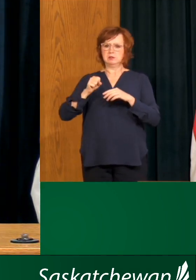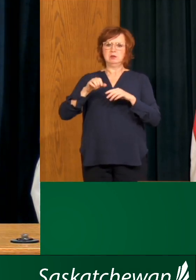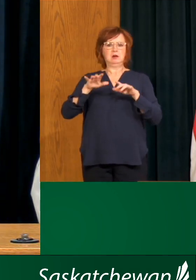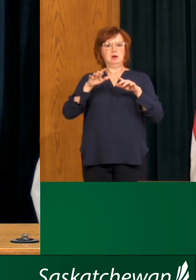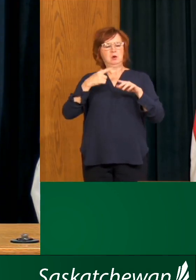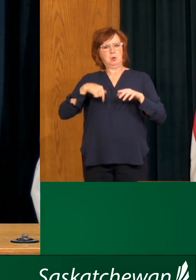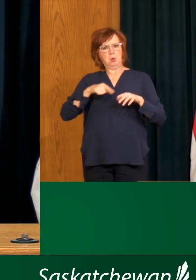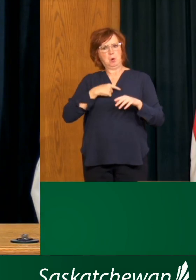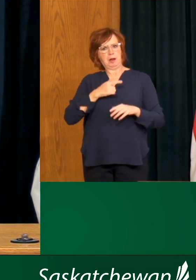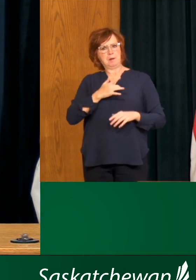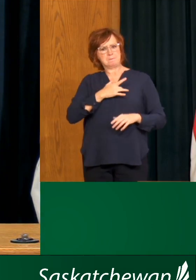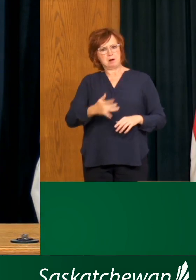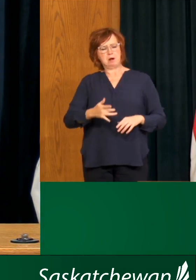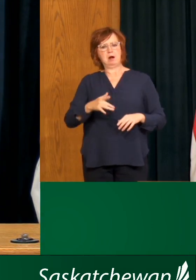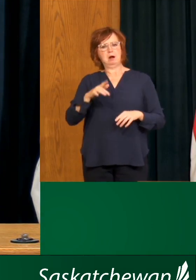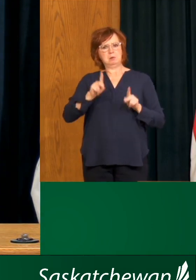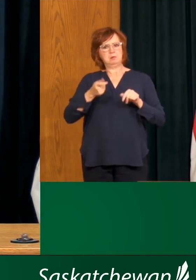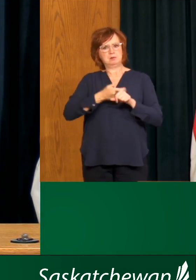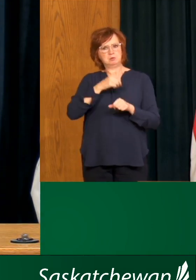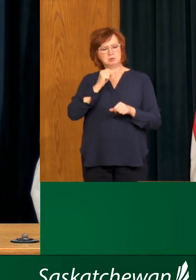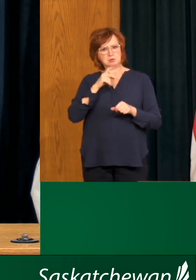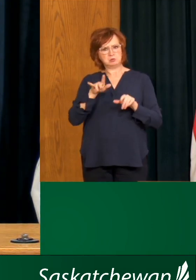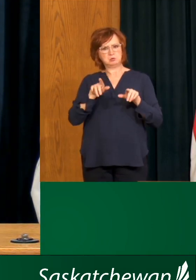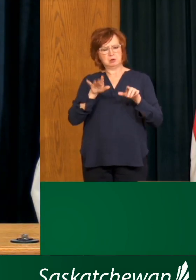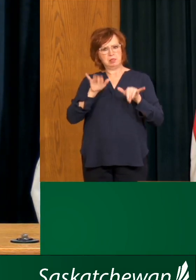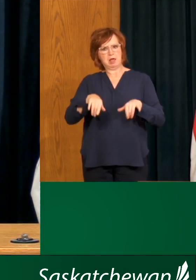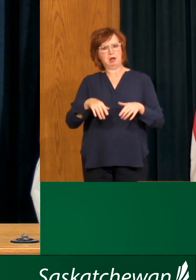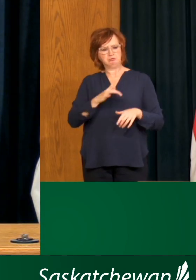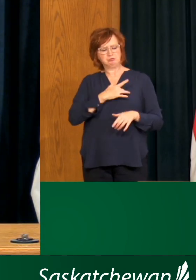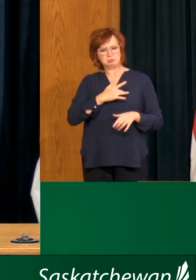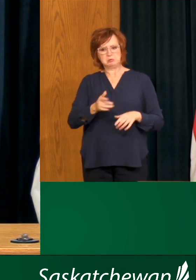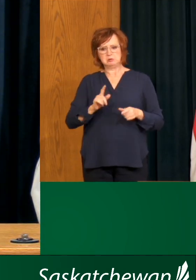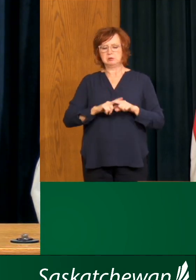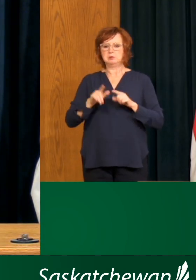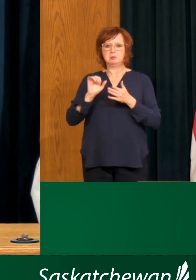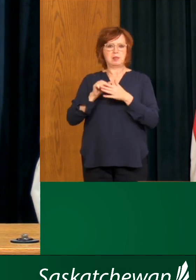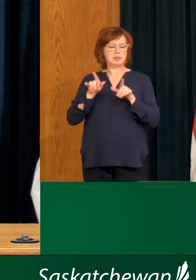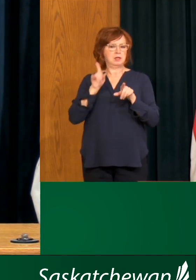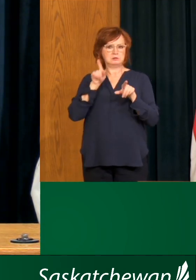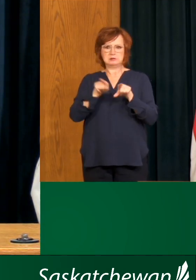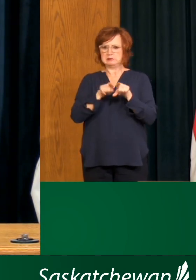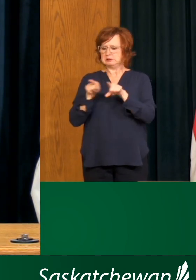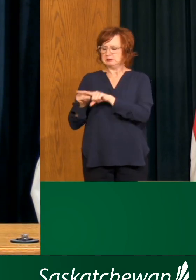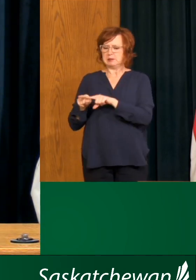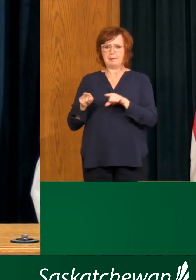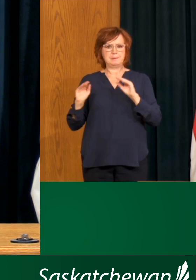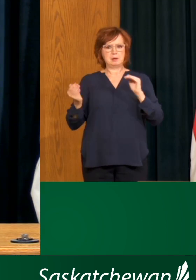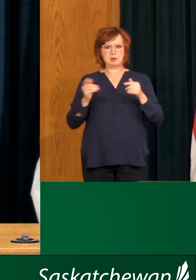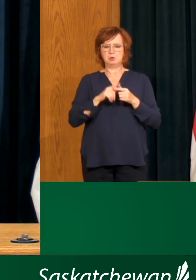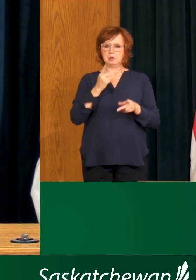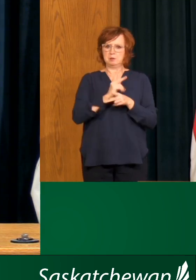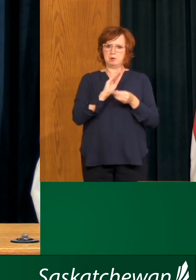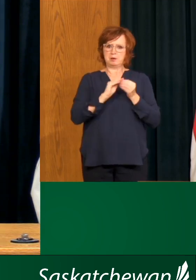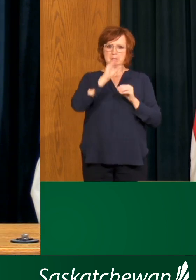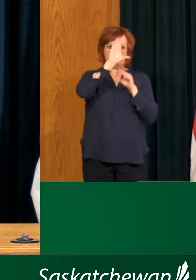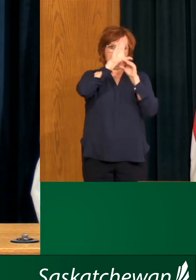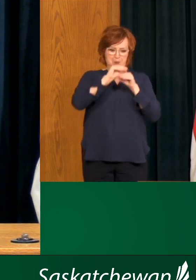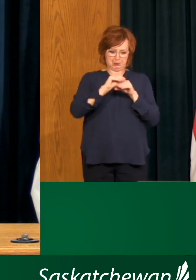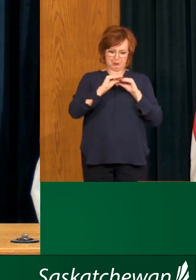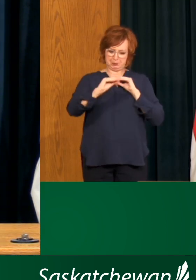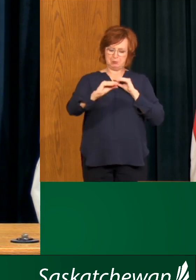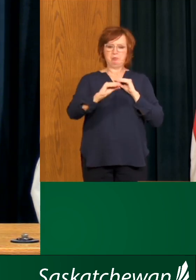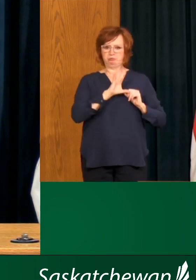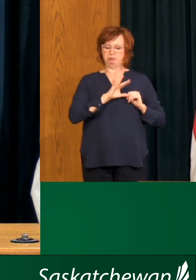we will continue to keep our case numbers low and avoid the kind of spread that we are seeing in places like Florida, in Texas, and in